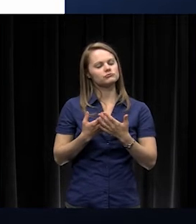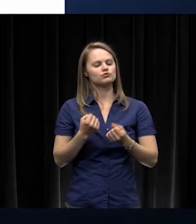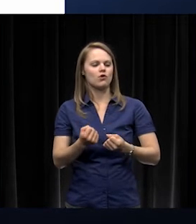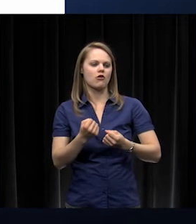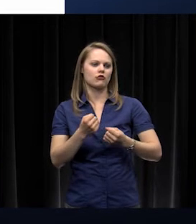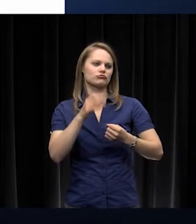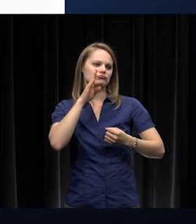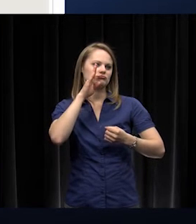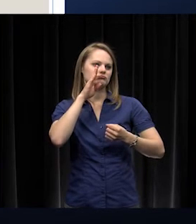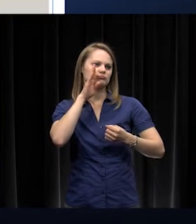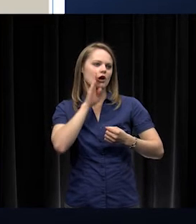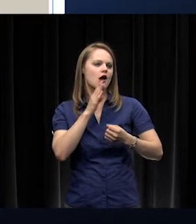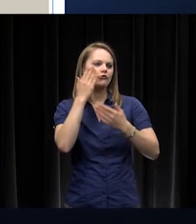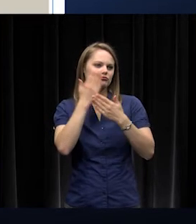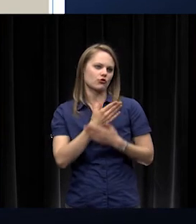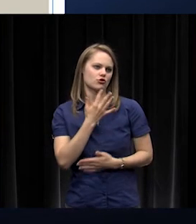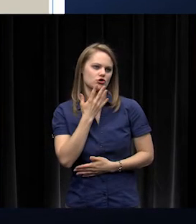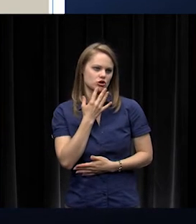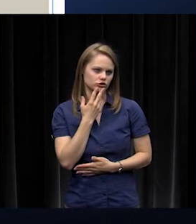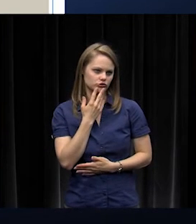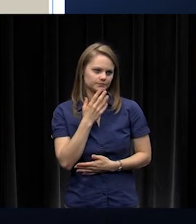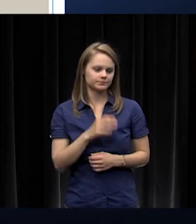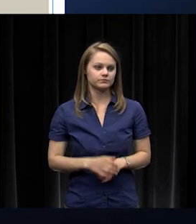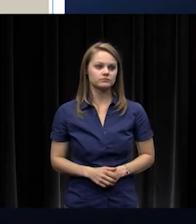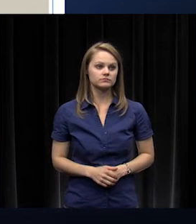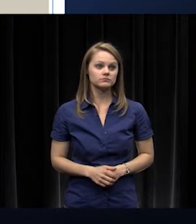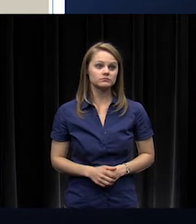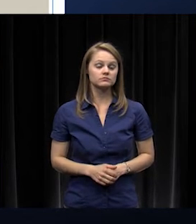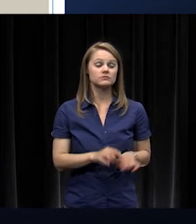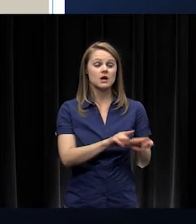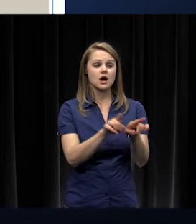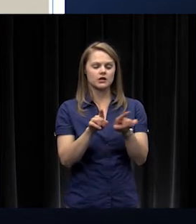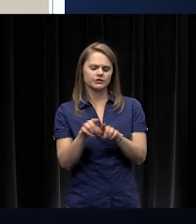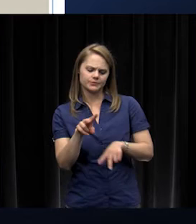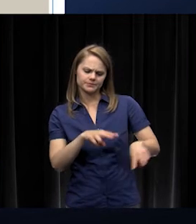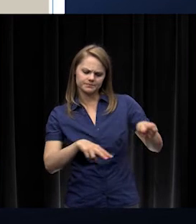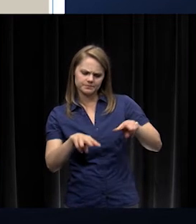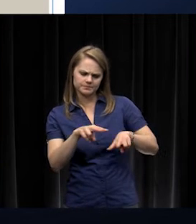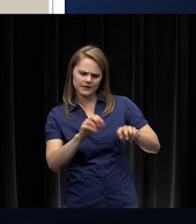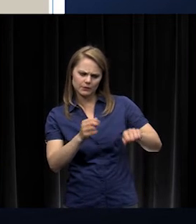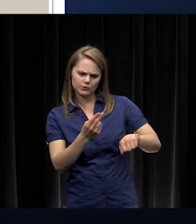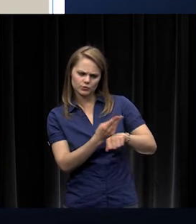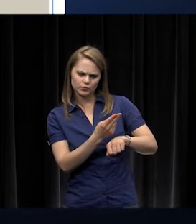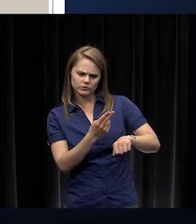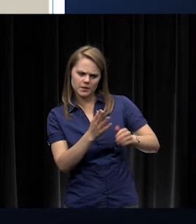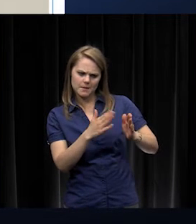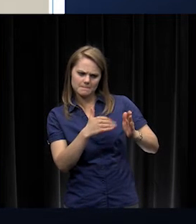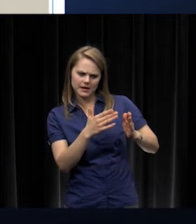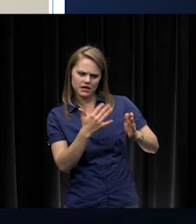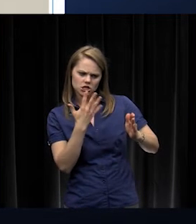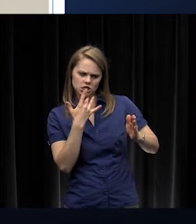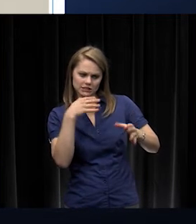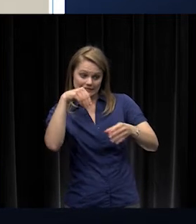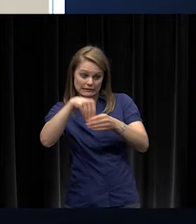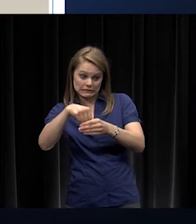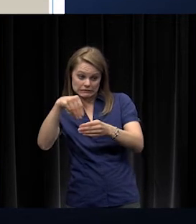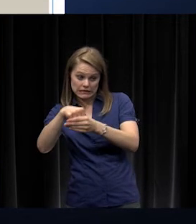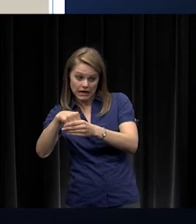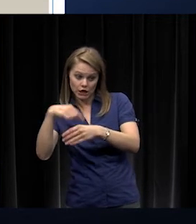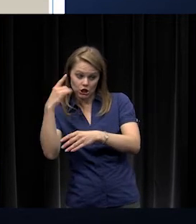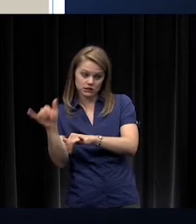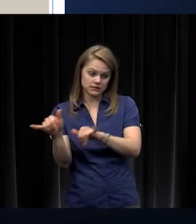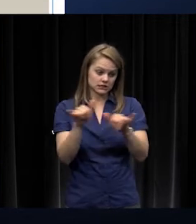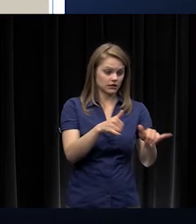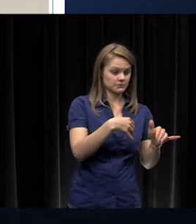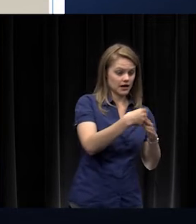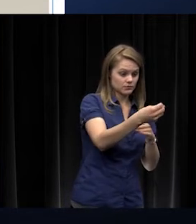in. So then we also looked at, can we use some of our paint colors inside the facility as well, so you can start to see some of